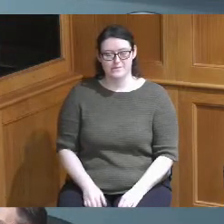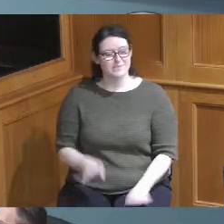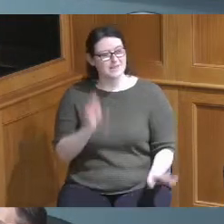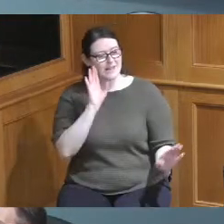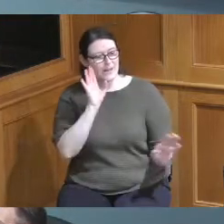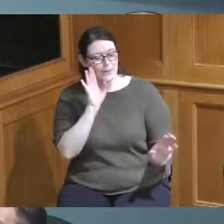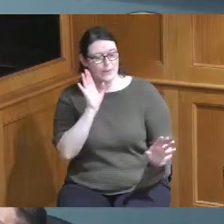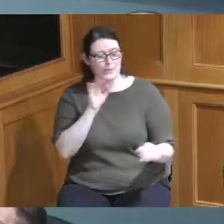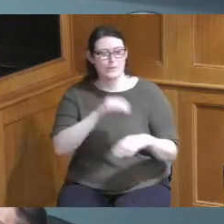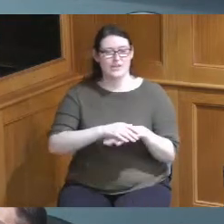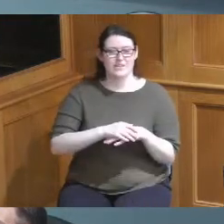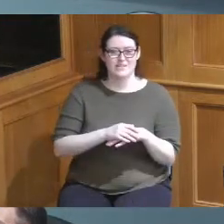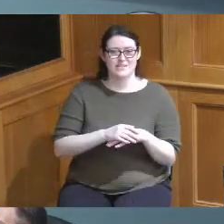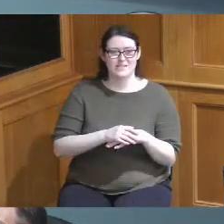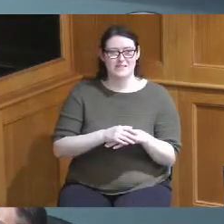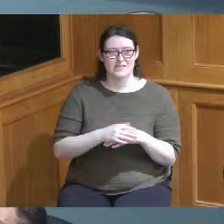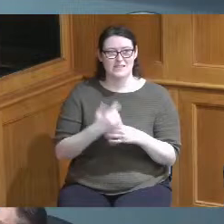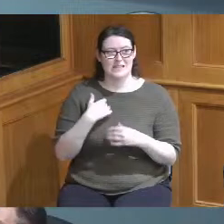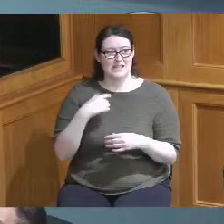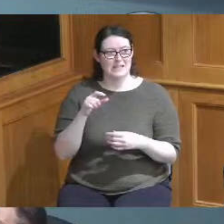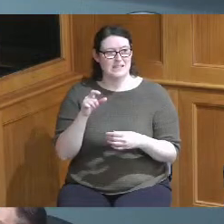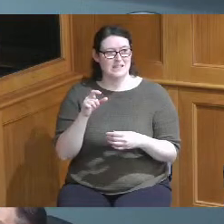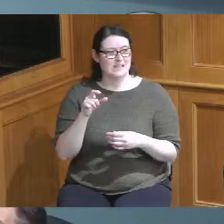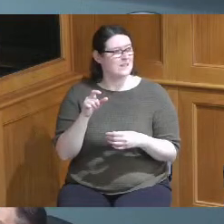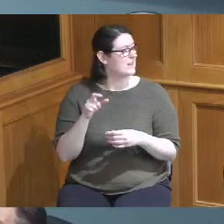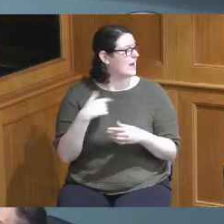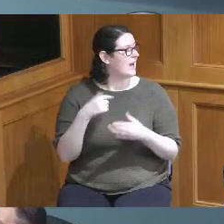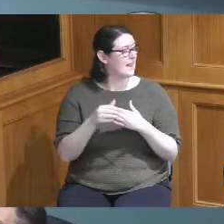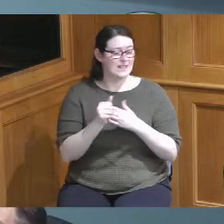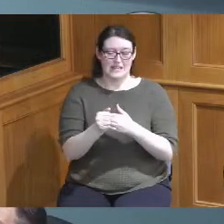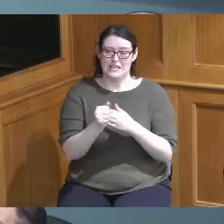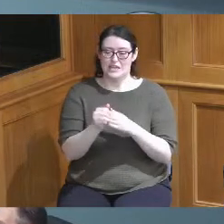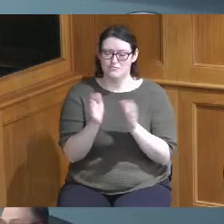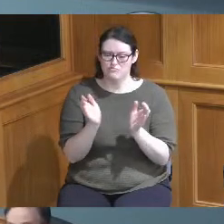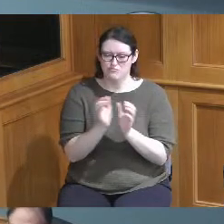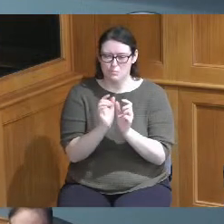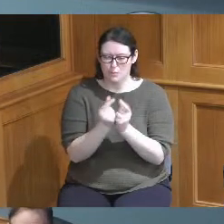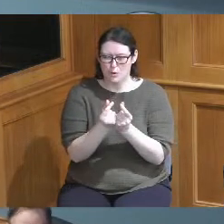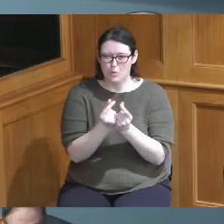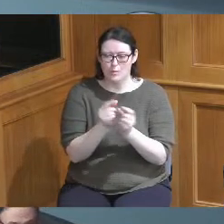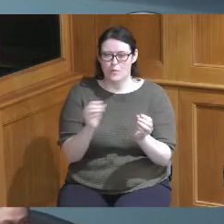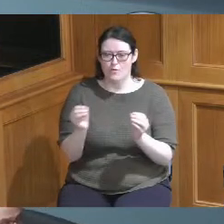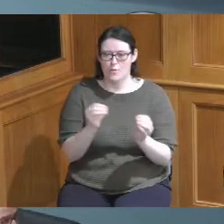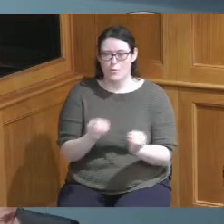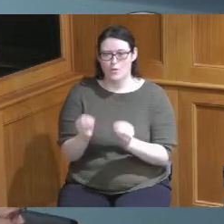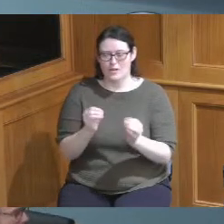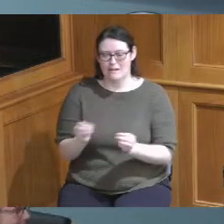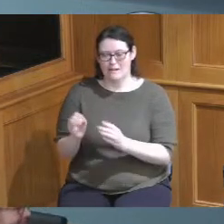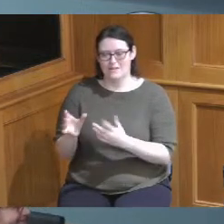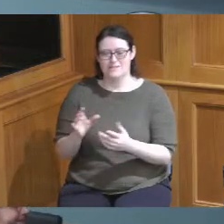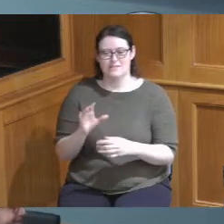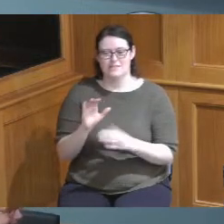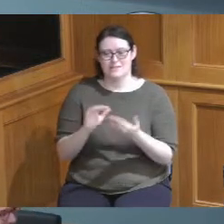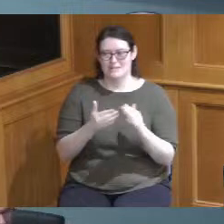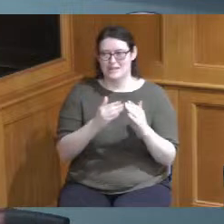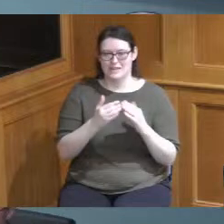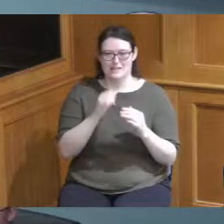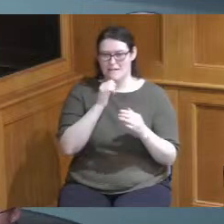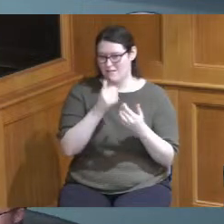Hello, I lead a small group of organizers through Cincinnati Undivided, and we work